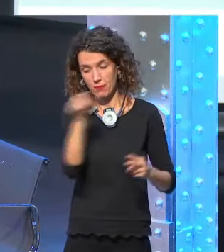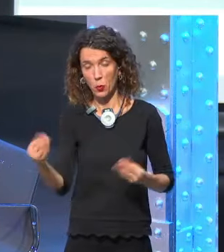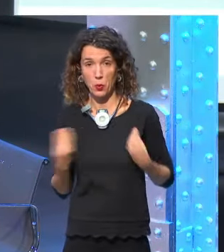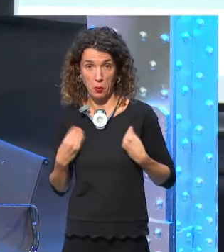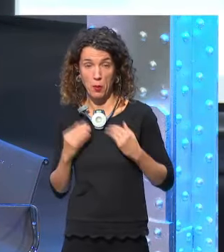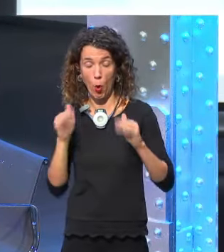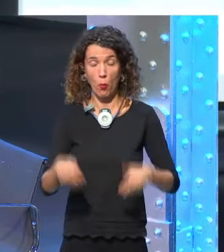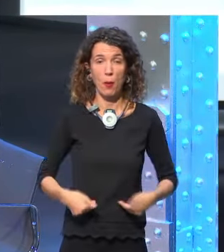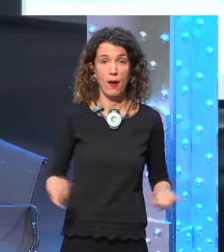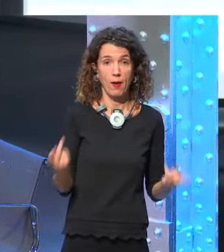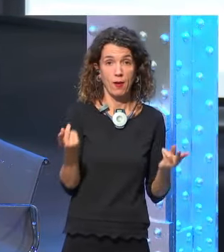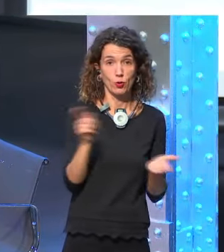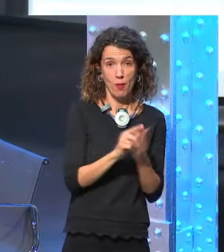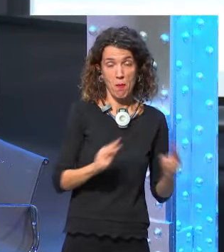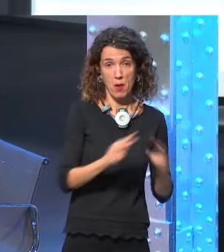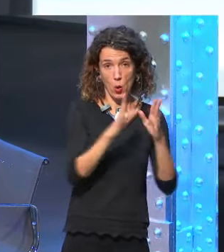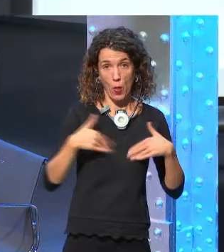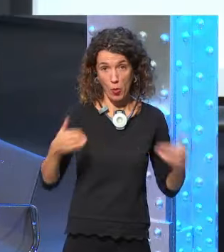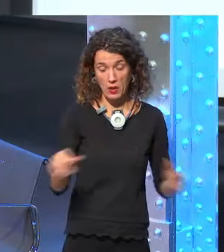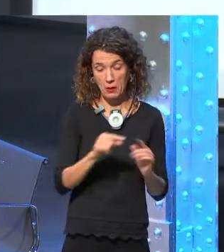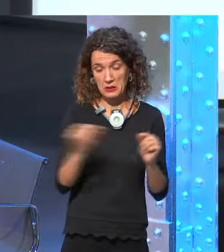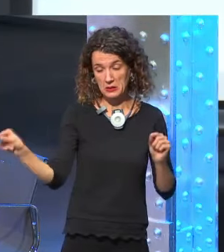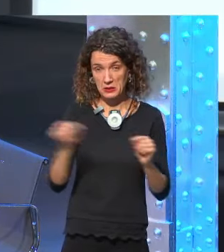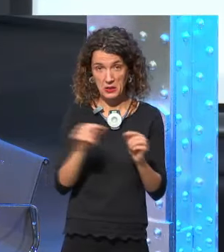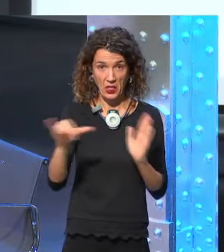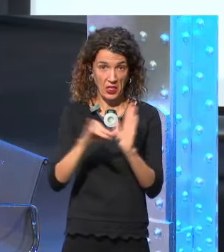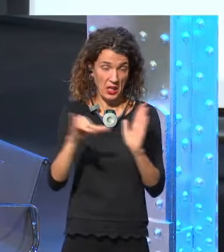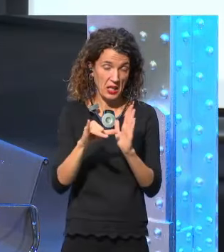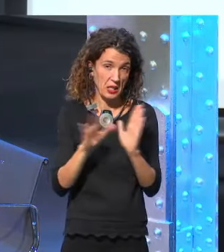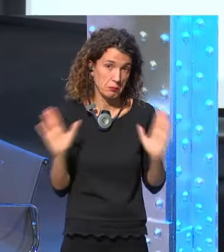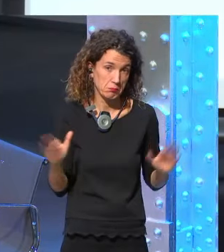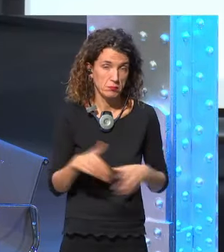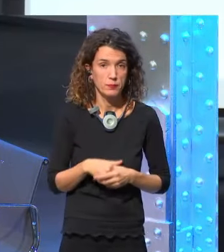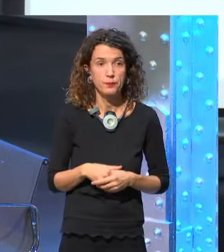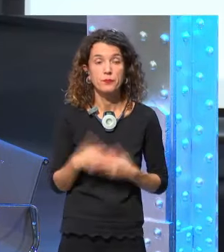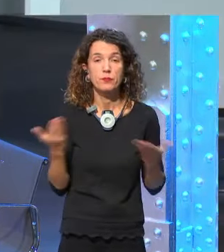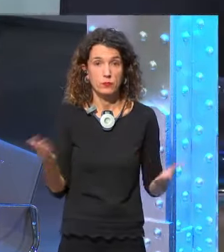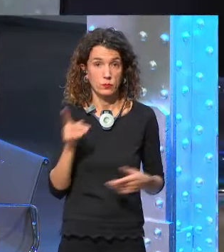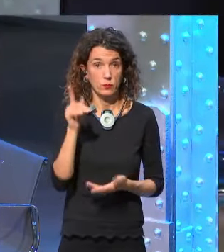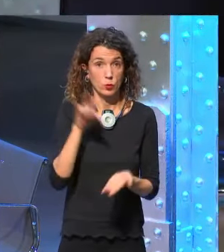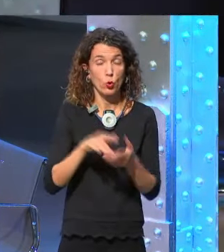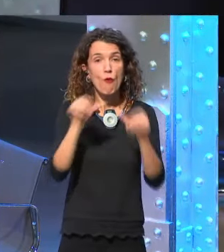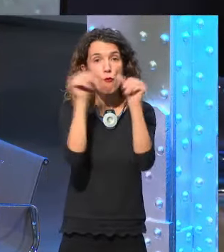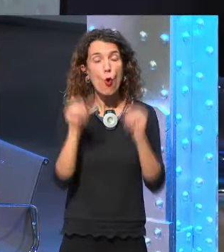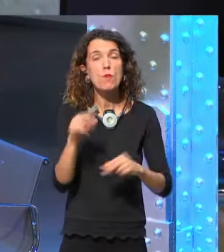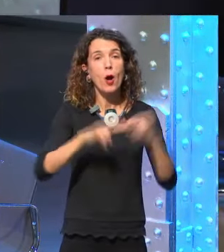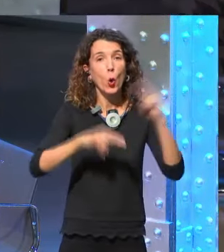the proposal. Good, and this is how this structure got built.